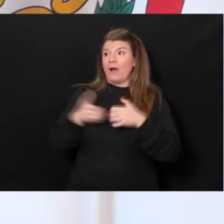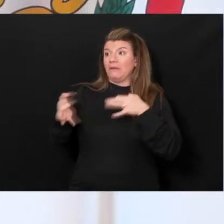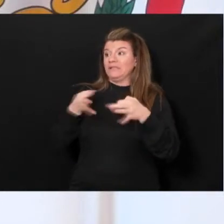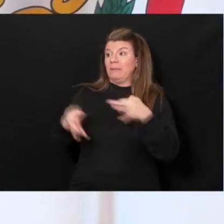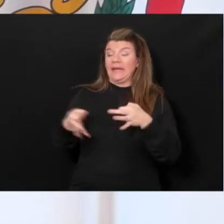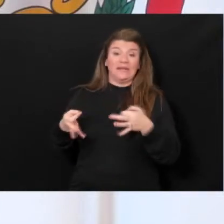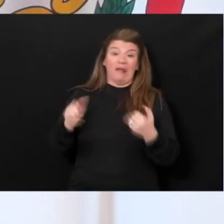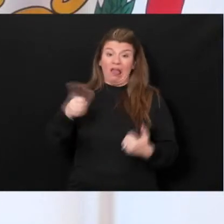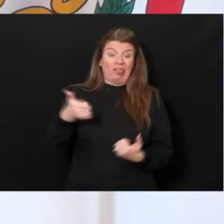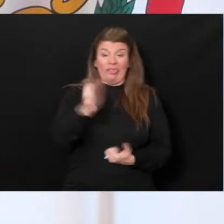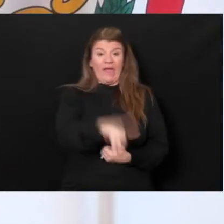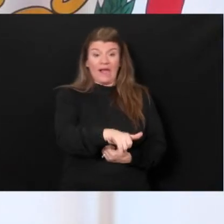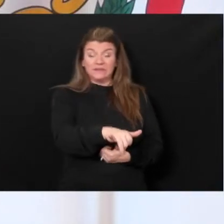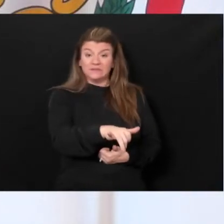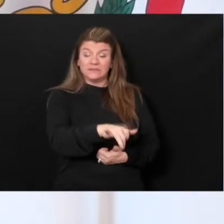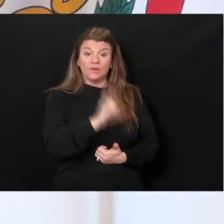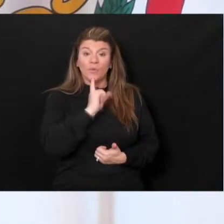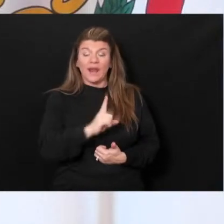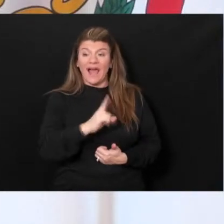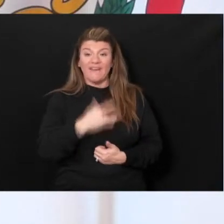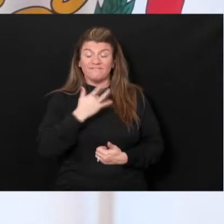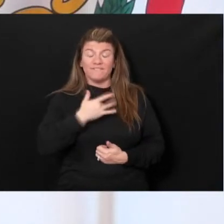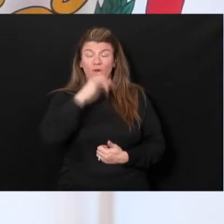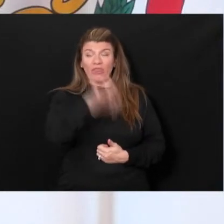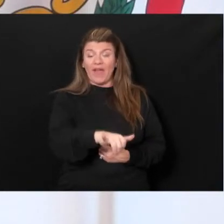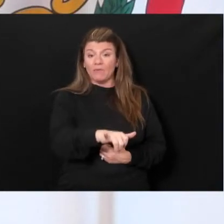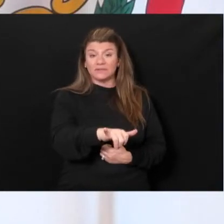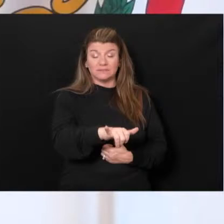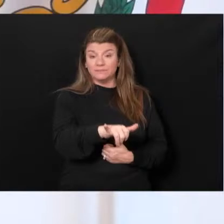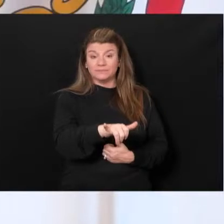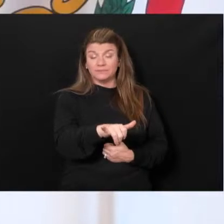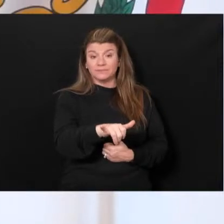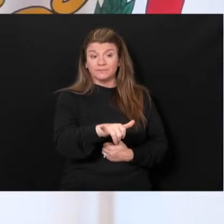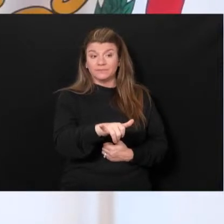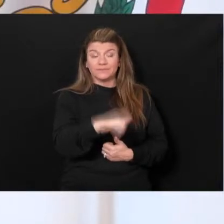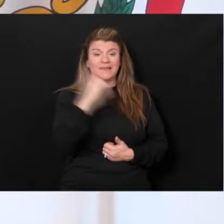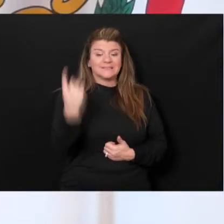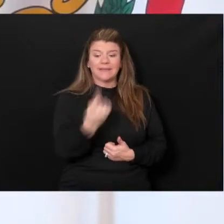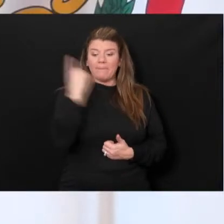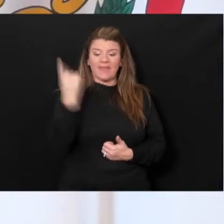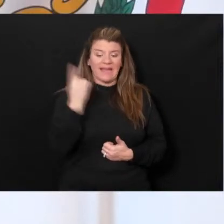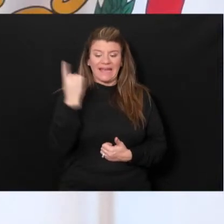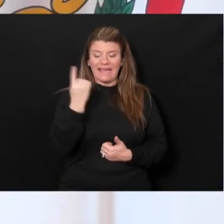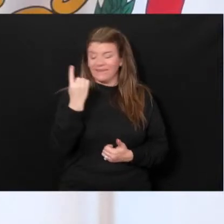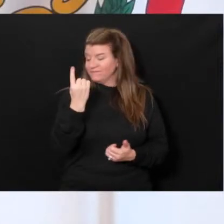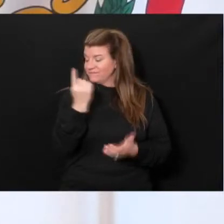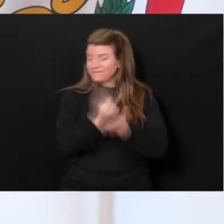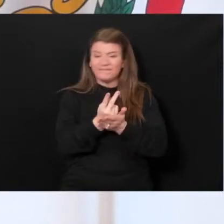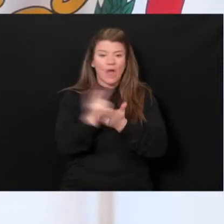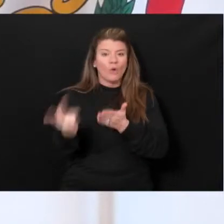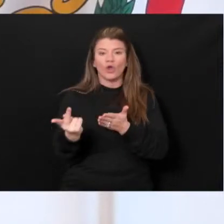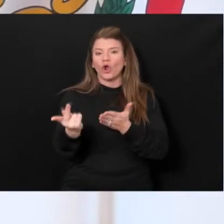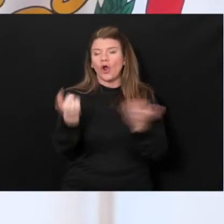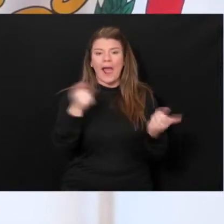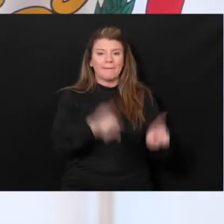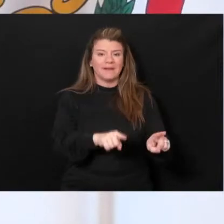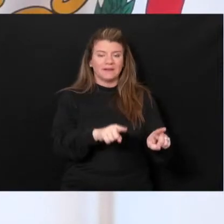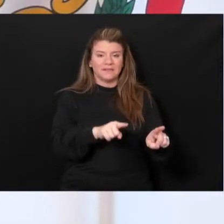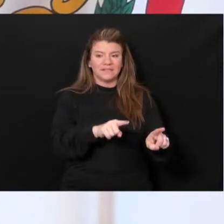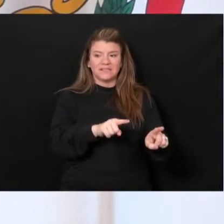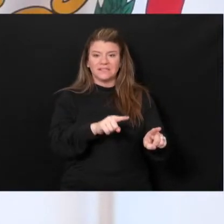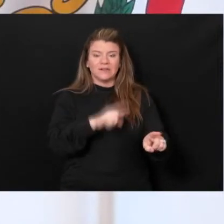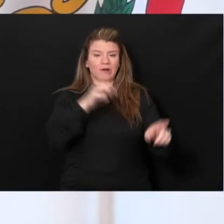that. Just again, I think that was just some kind of failure on the Walgreens side,